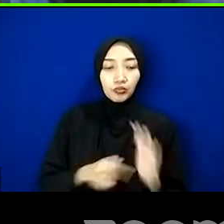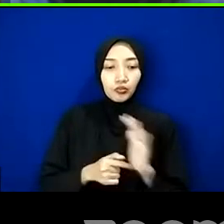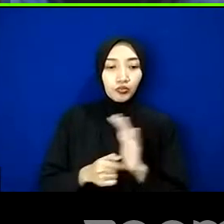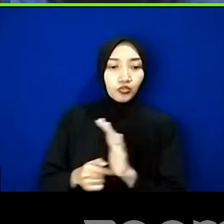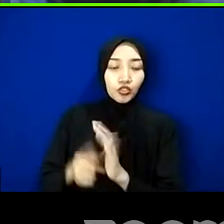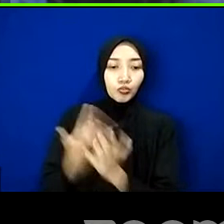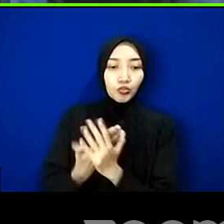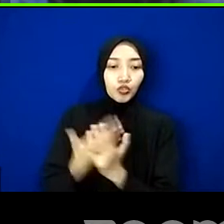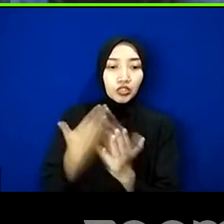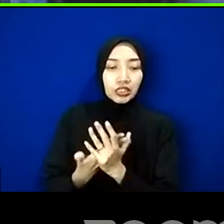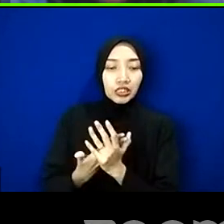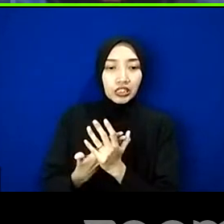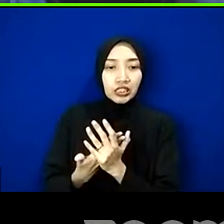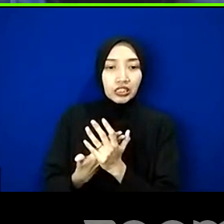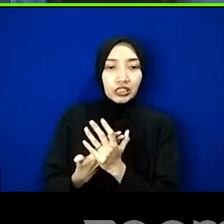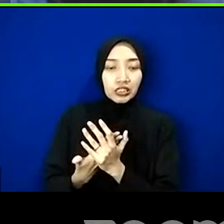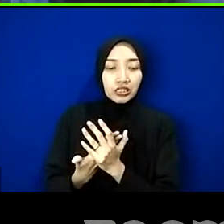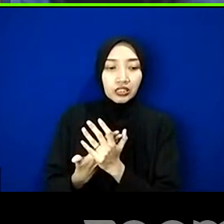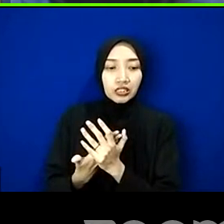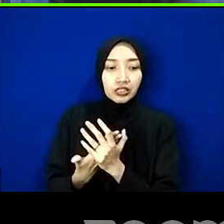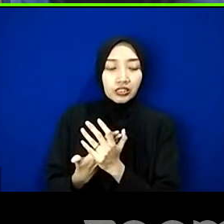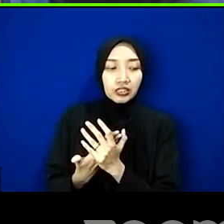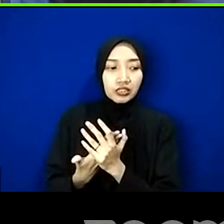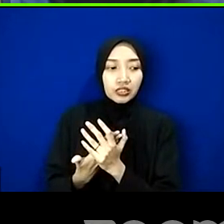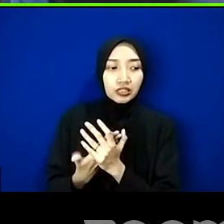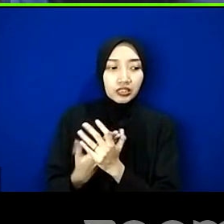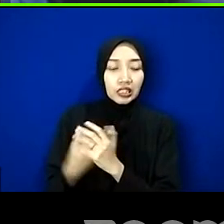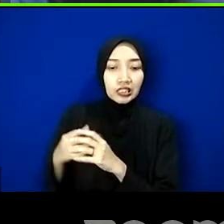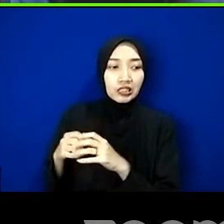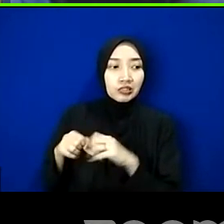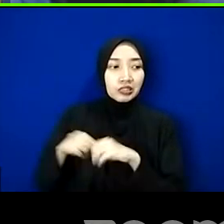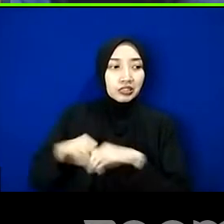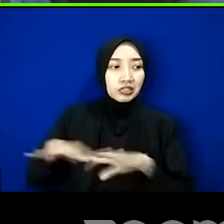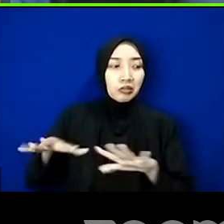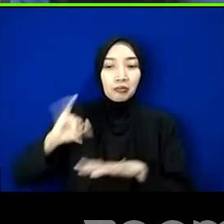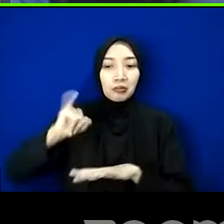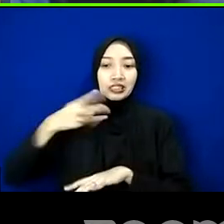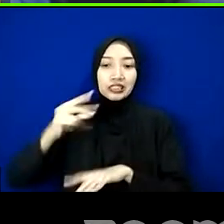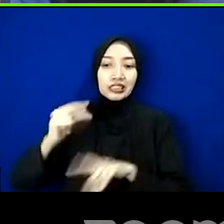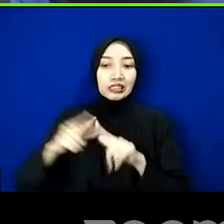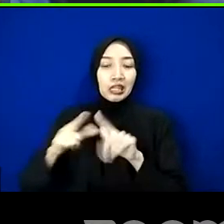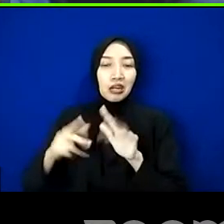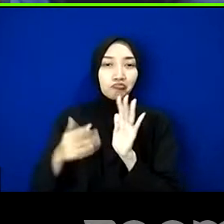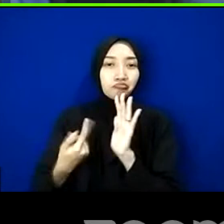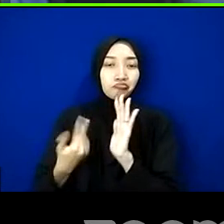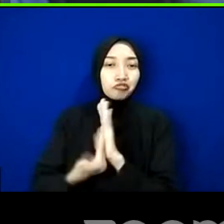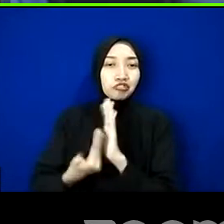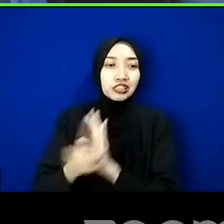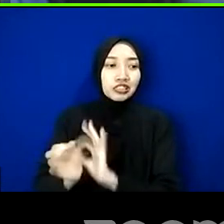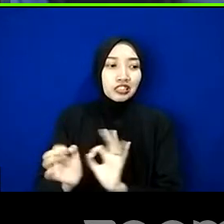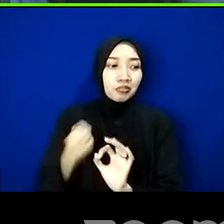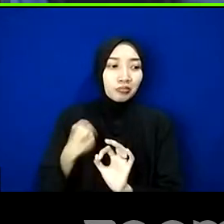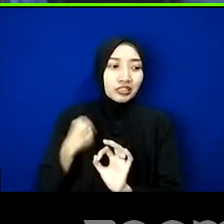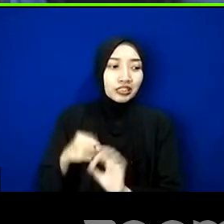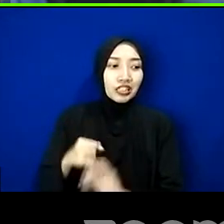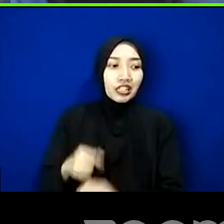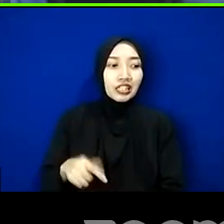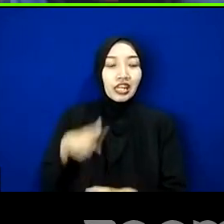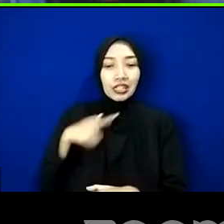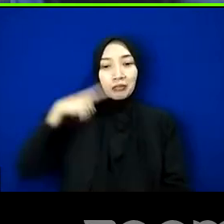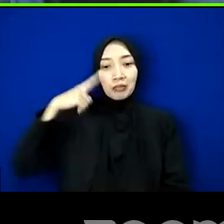something that still believed by the people, unfortunately, because it's kind of hard for us